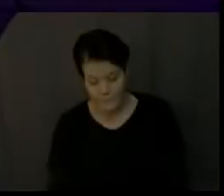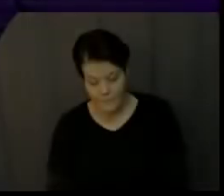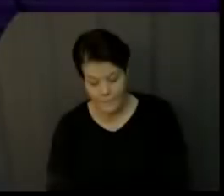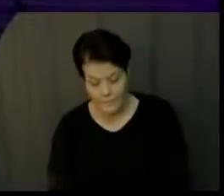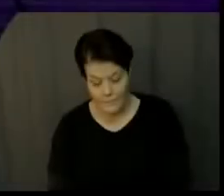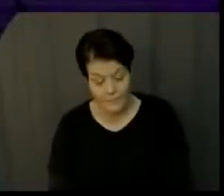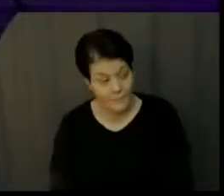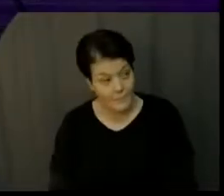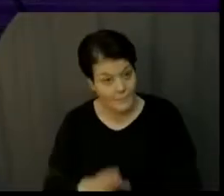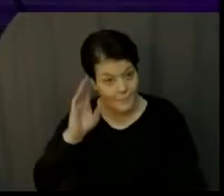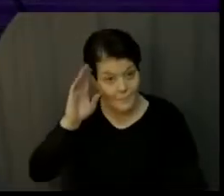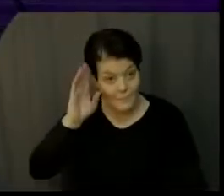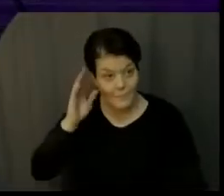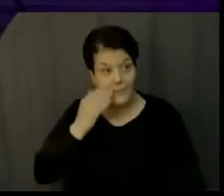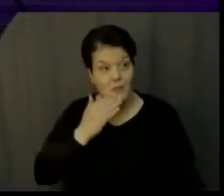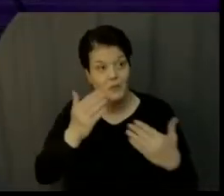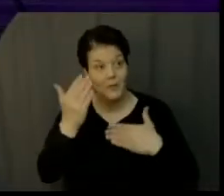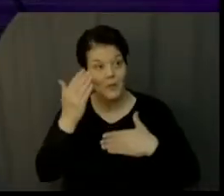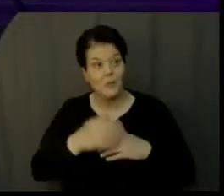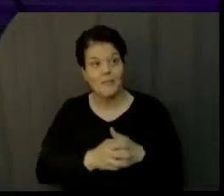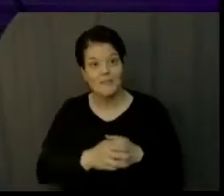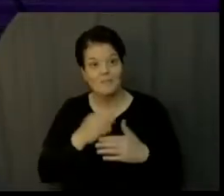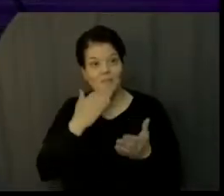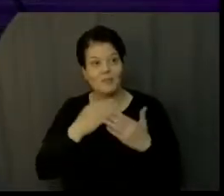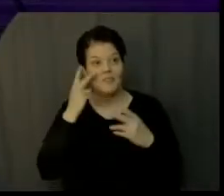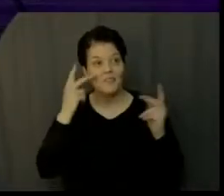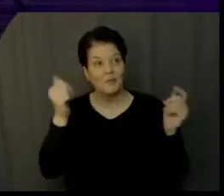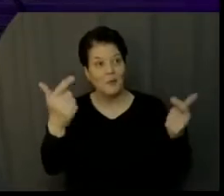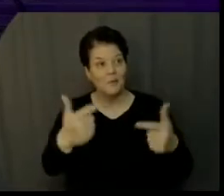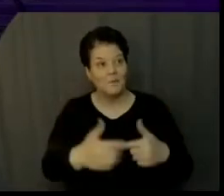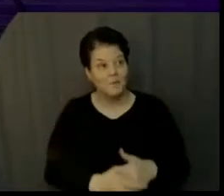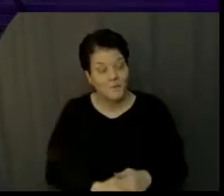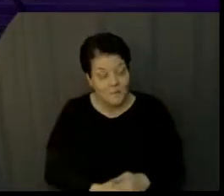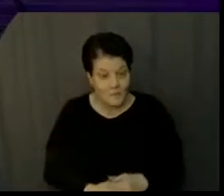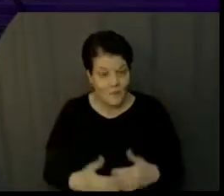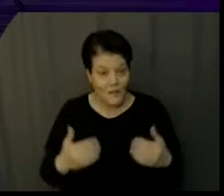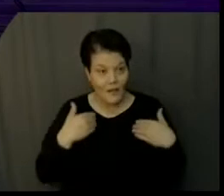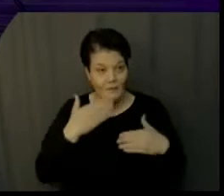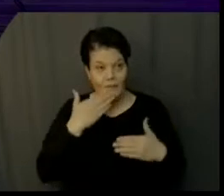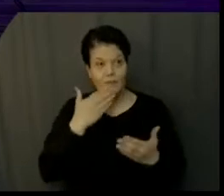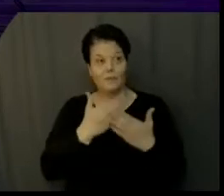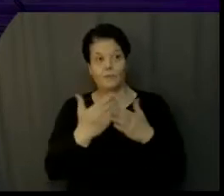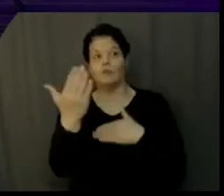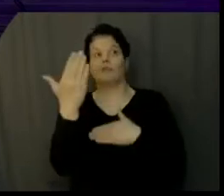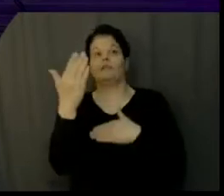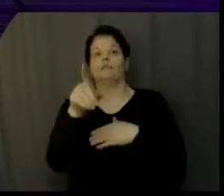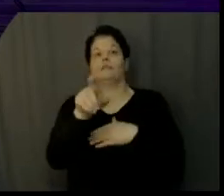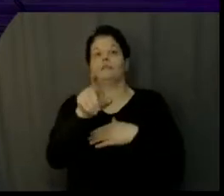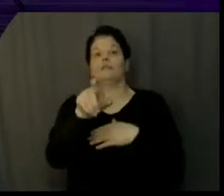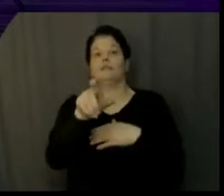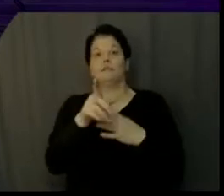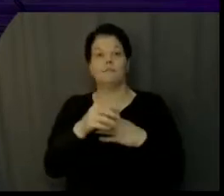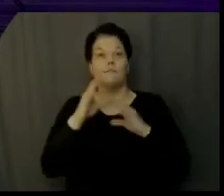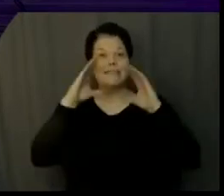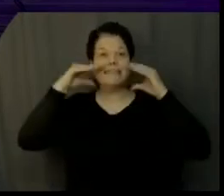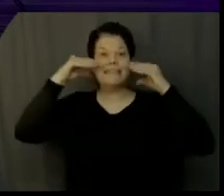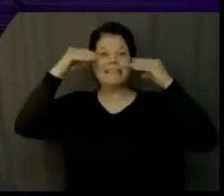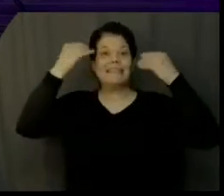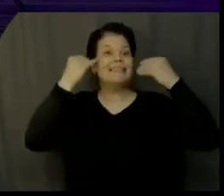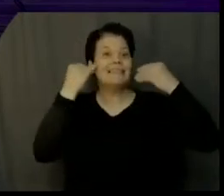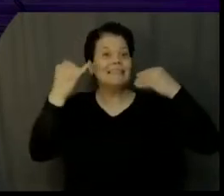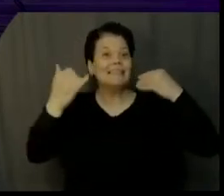Good morning. It's good to see y'all. You having a good morning? Smile for me real big if you're having a good